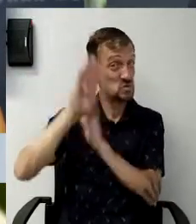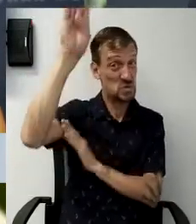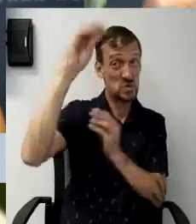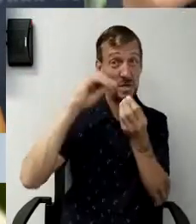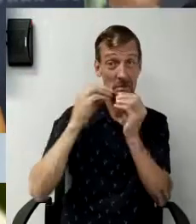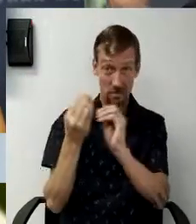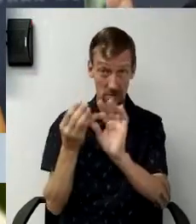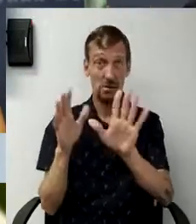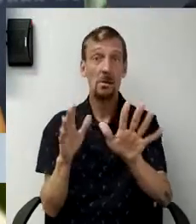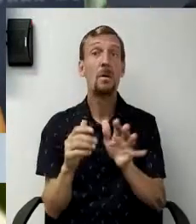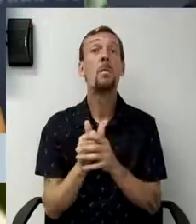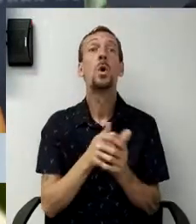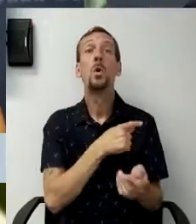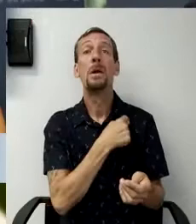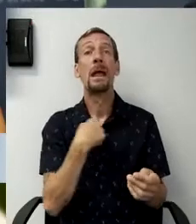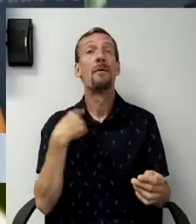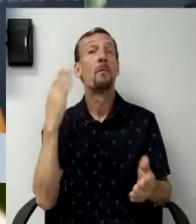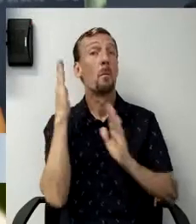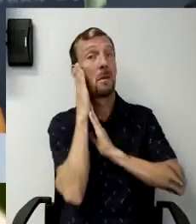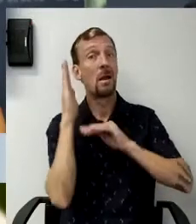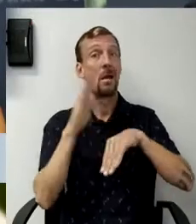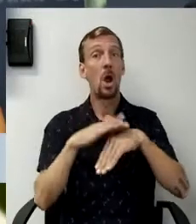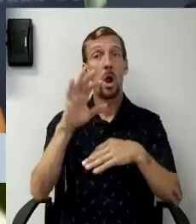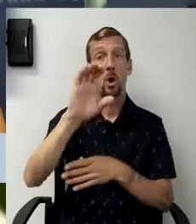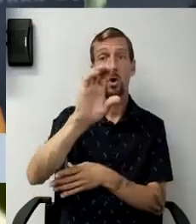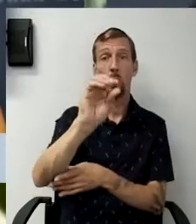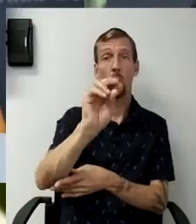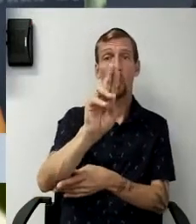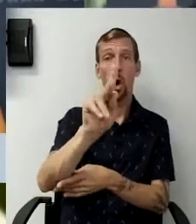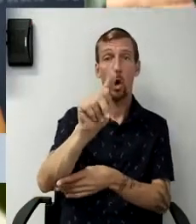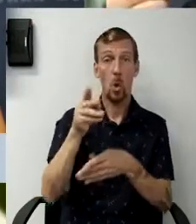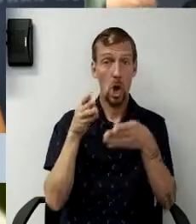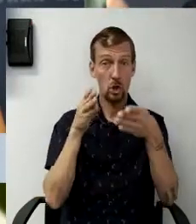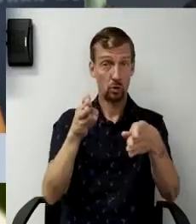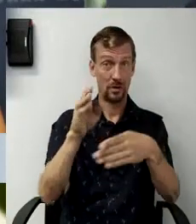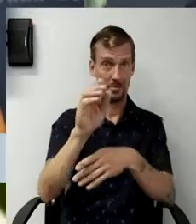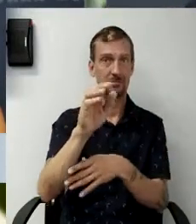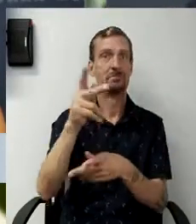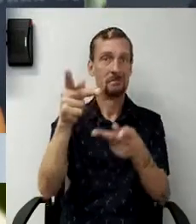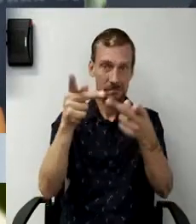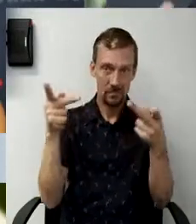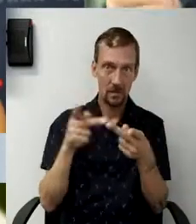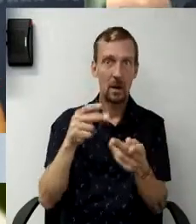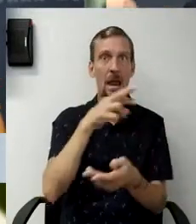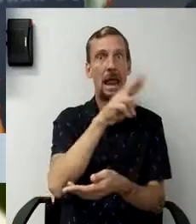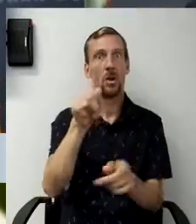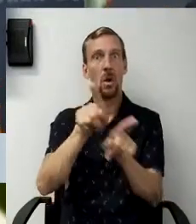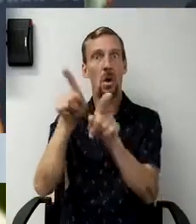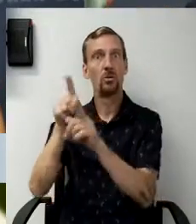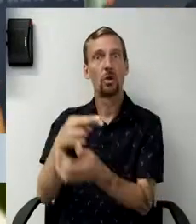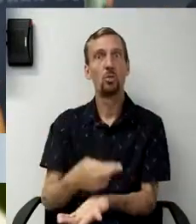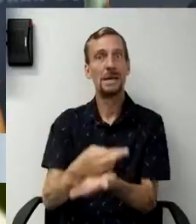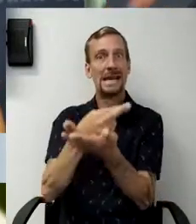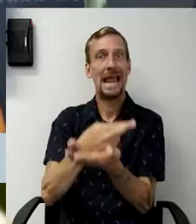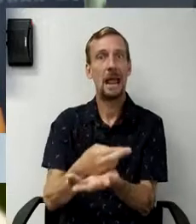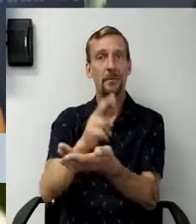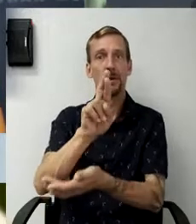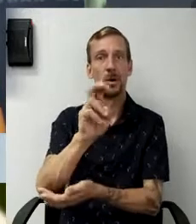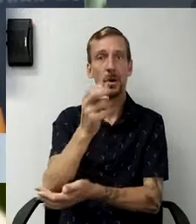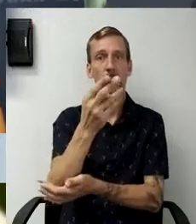have beds at our Court Street facility. We have beds at our rehab hospital on the West